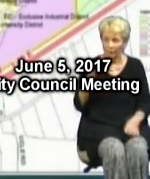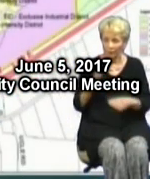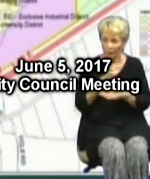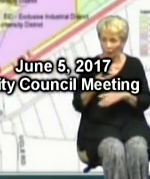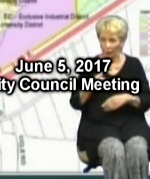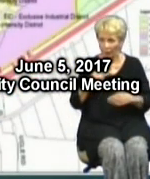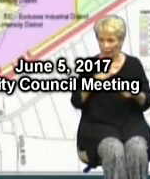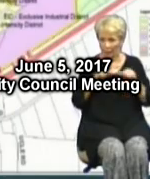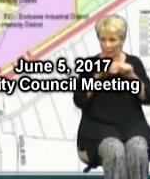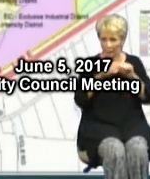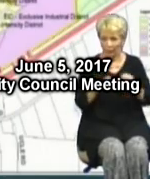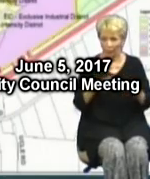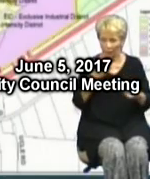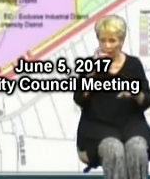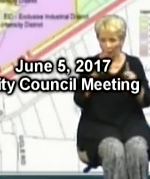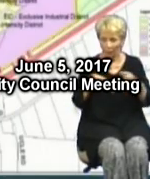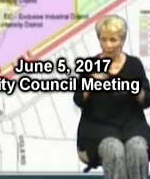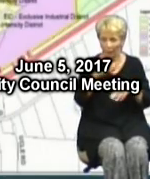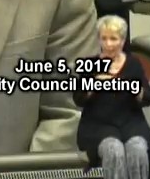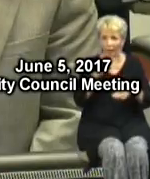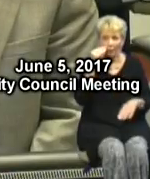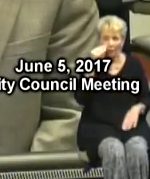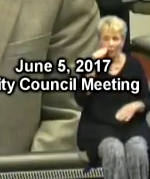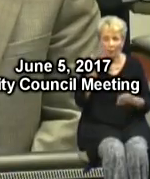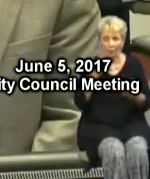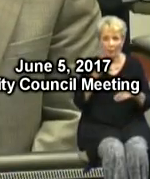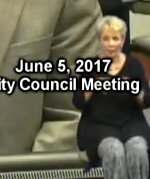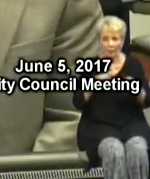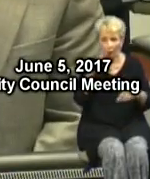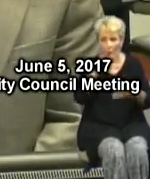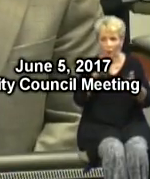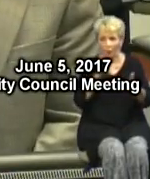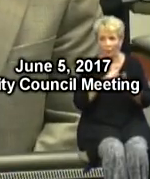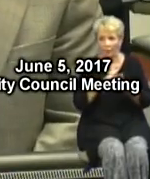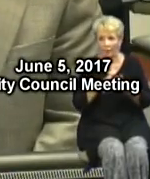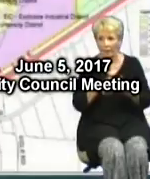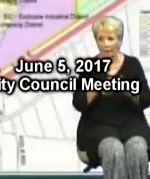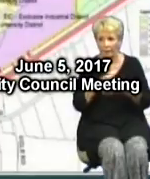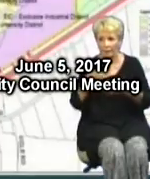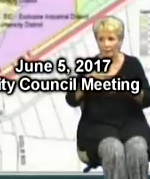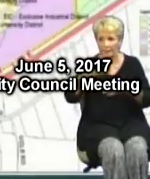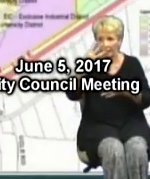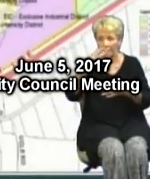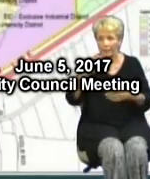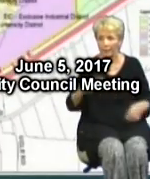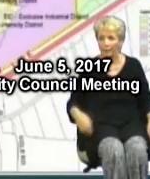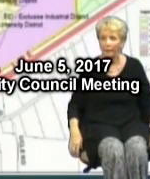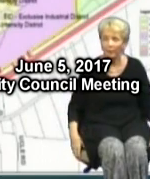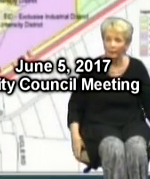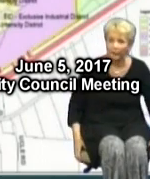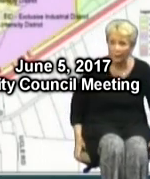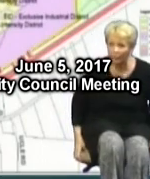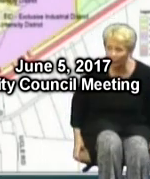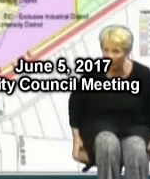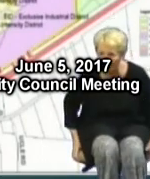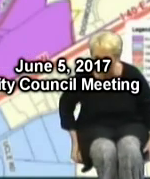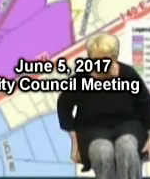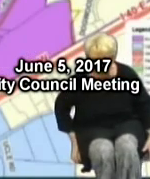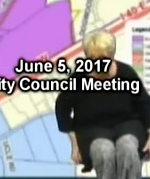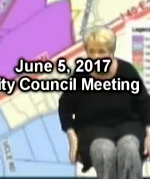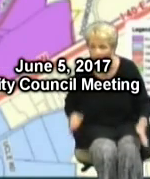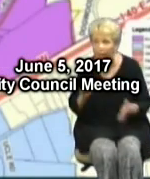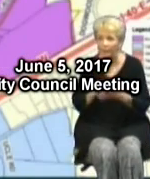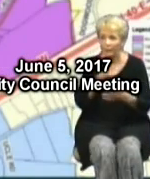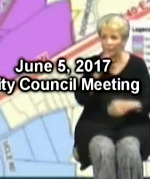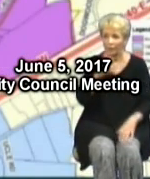before we continue, just for the people at home, they probably can't read that. Keep the slide up, please, Chad. That is the exit right there